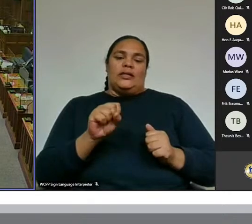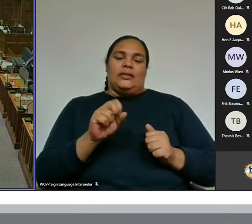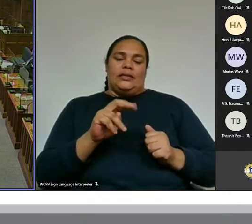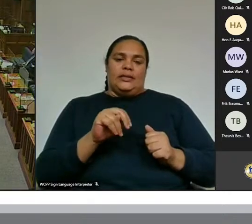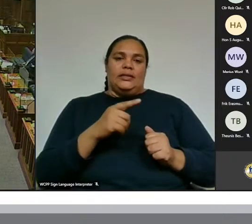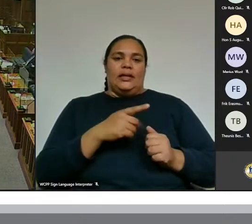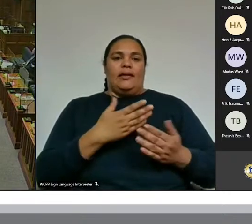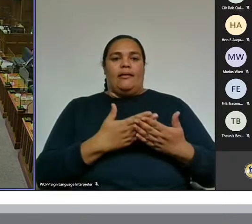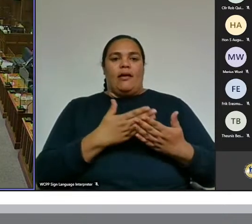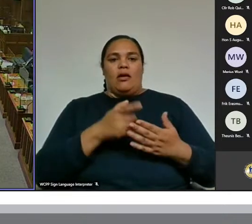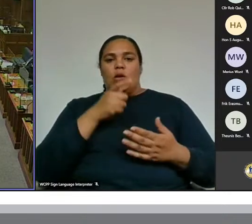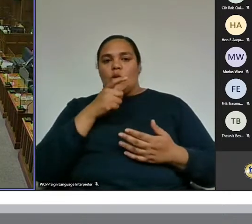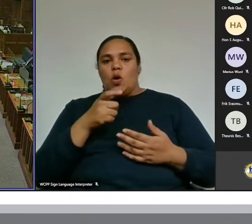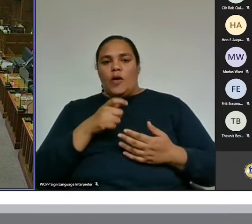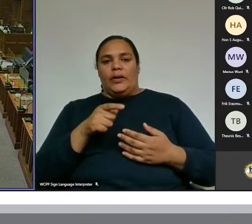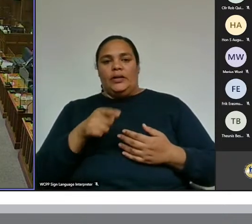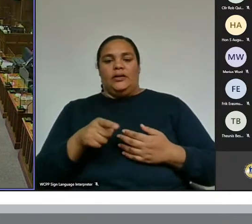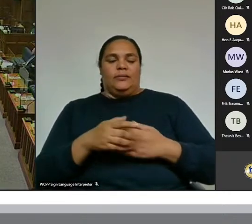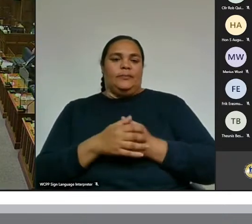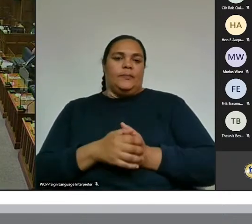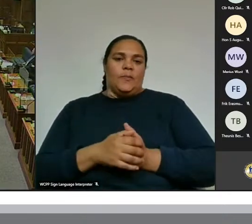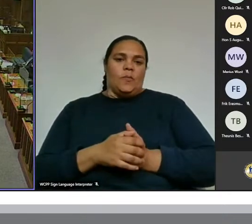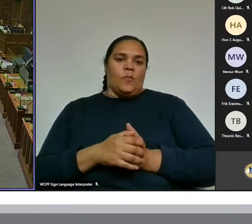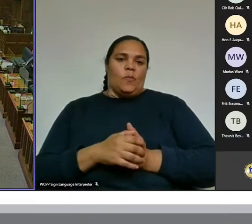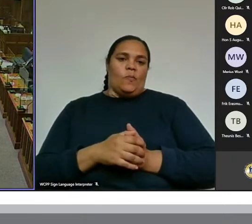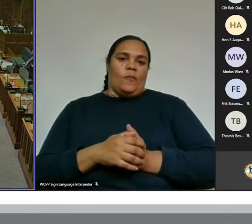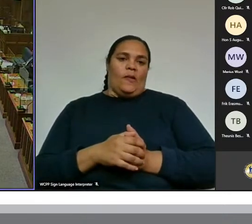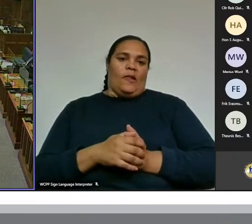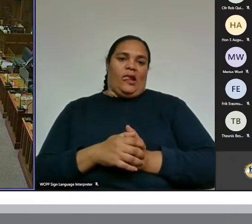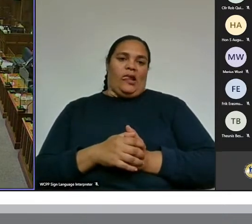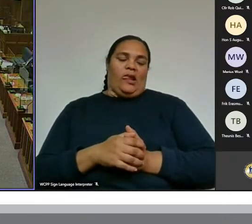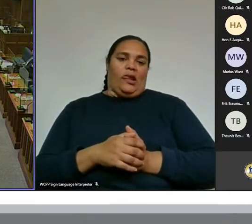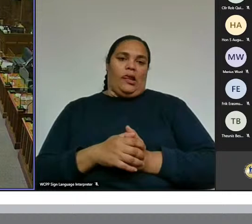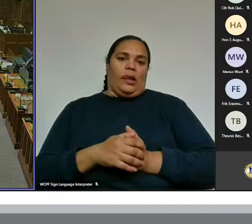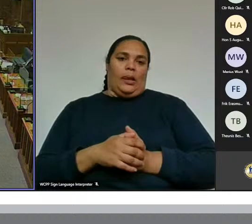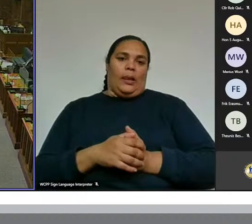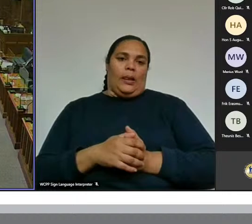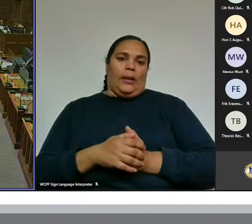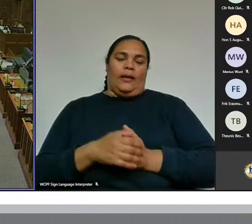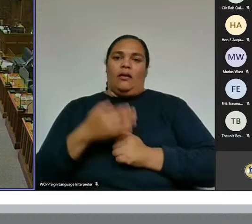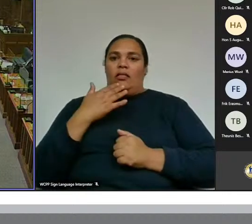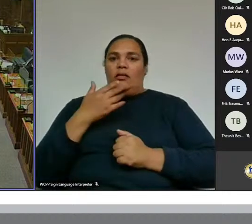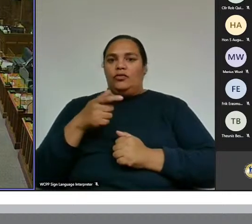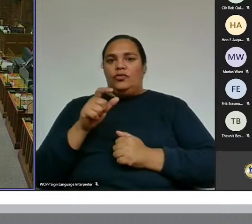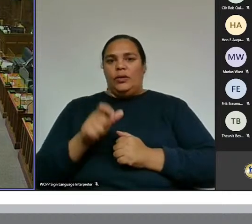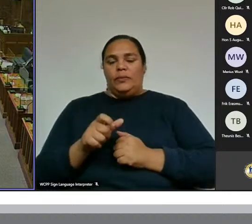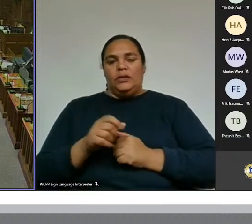on advertising, I don't know, etc. Thank you, Chair.